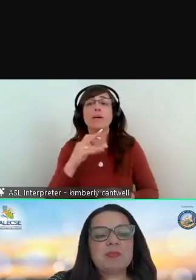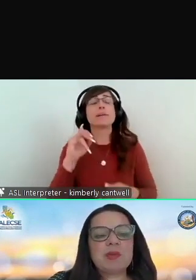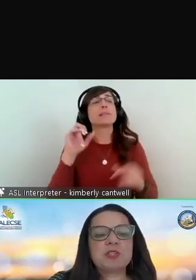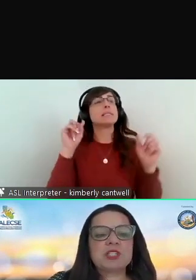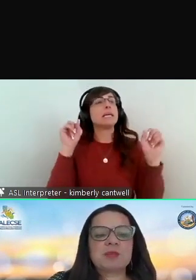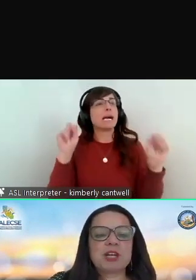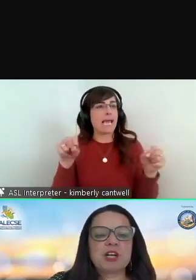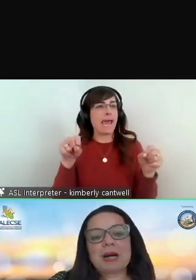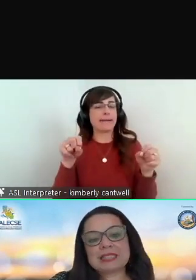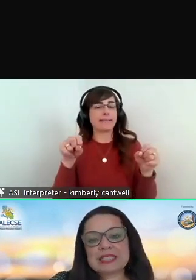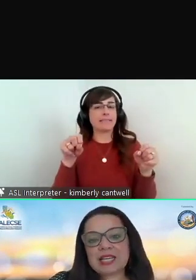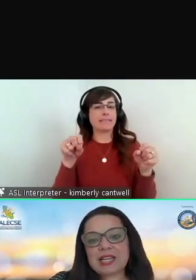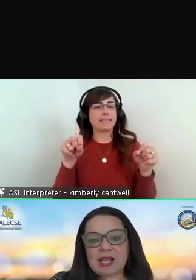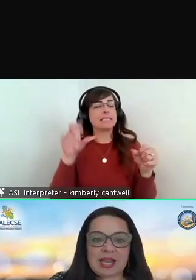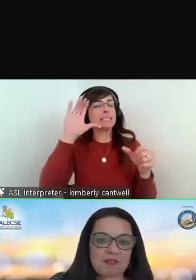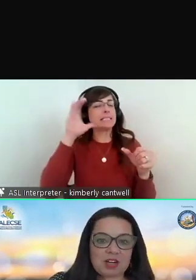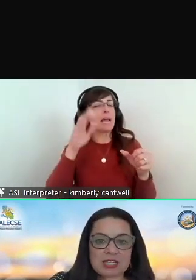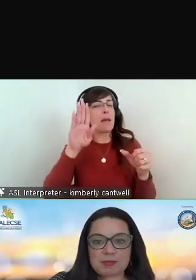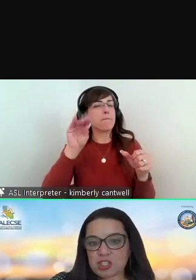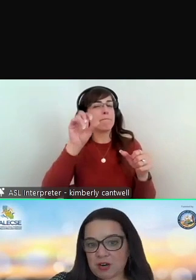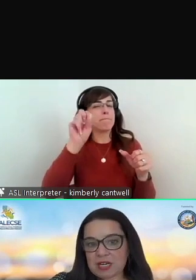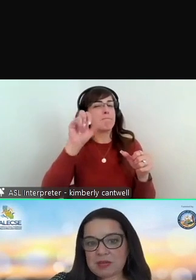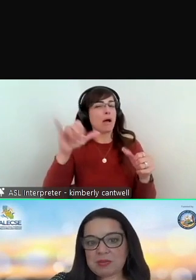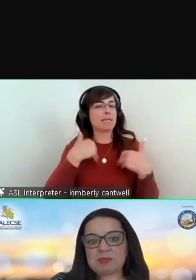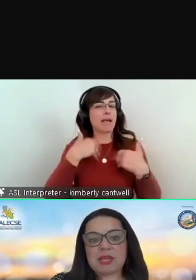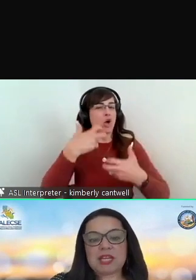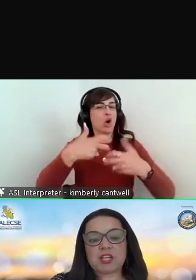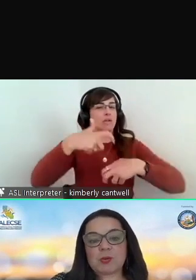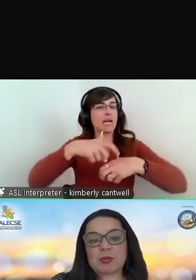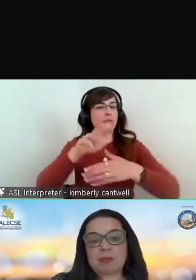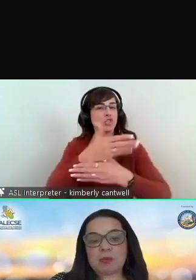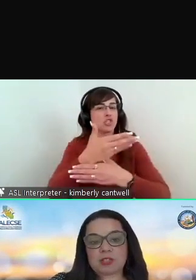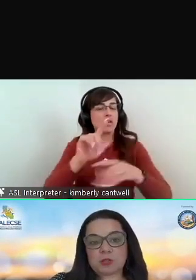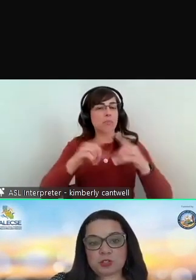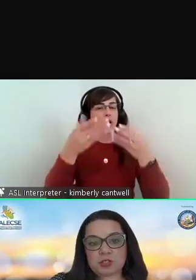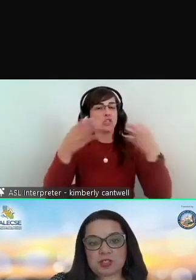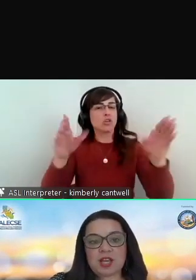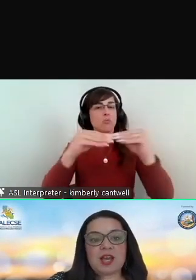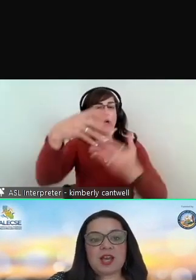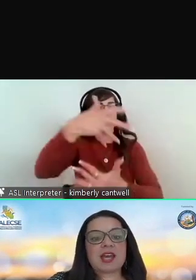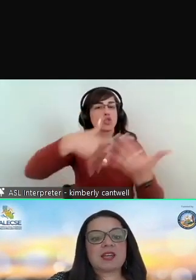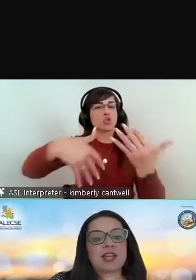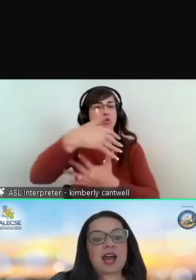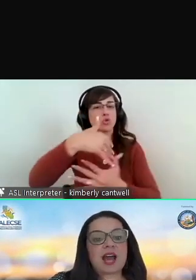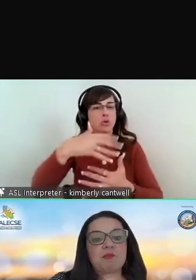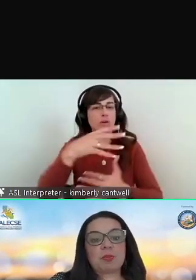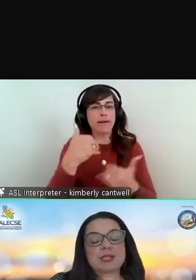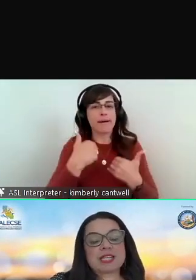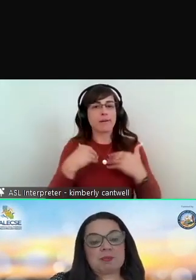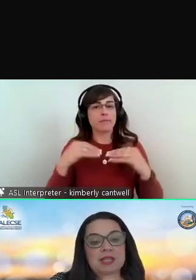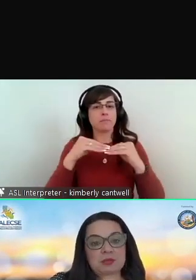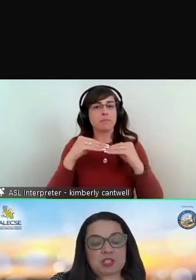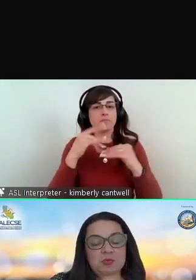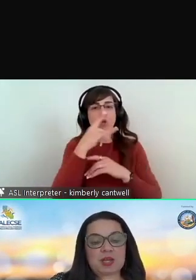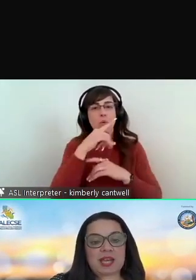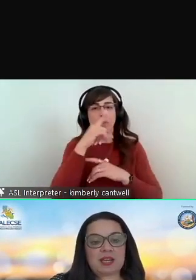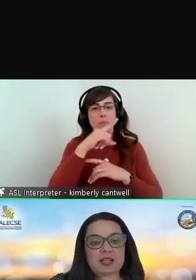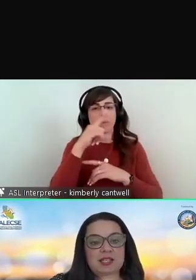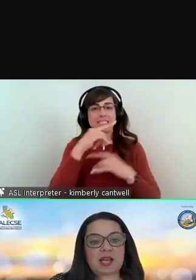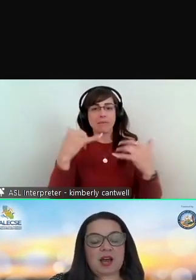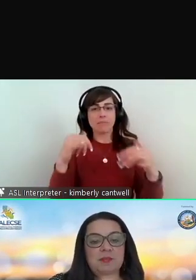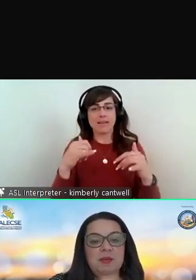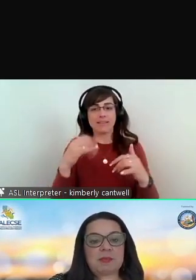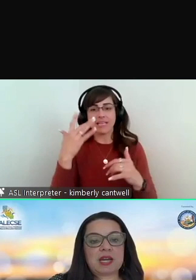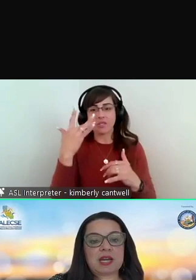can just appear bossy and like have a hard time sharing, but in general be more social. And they have more pretend play, which is why the